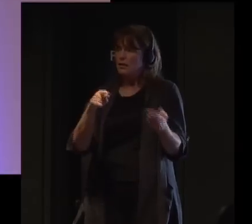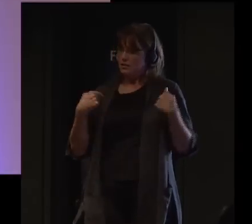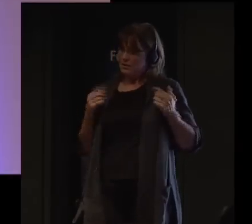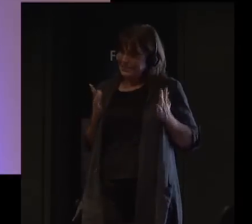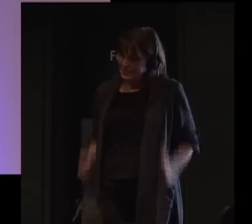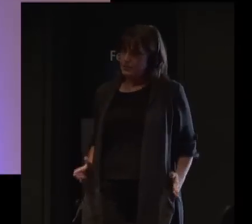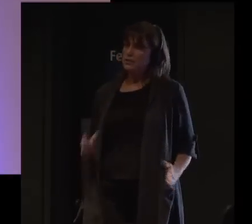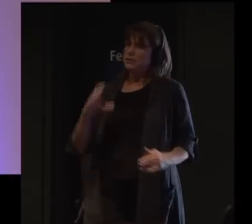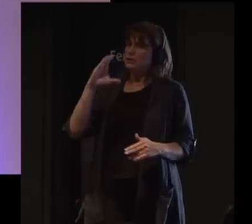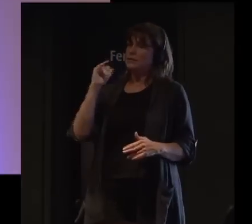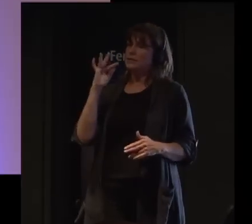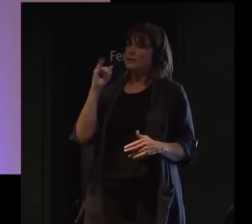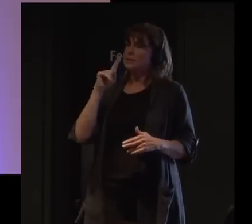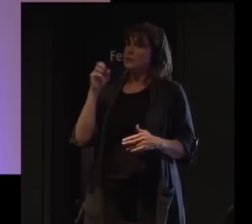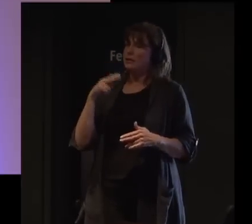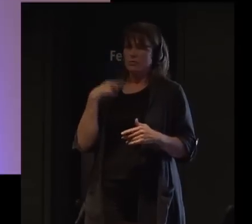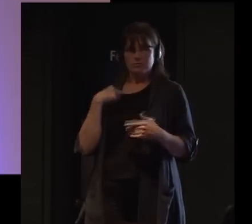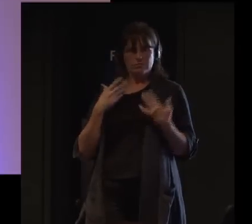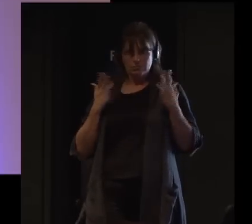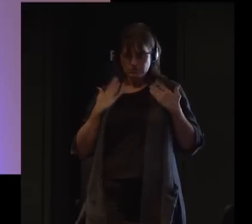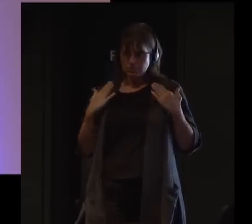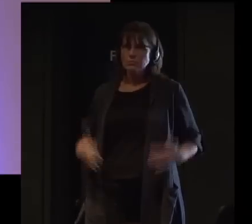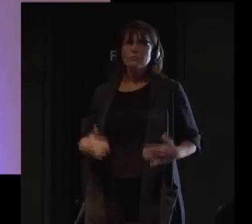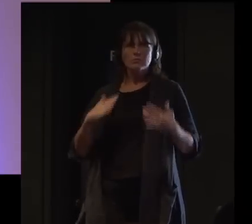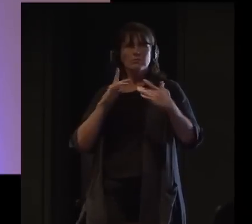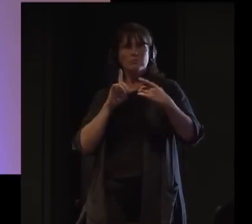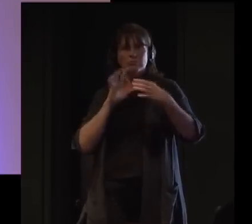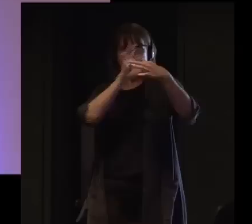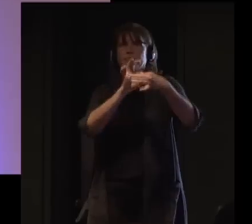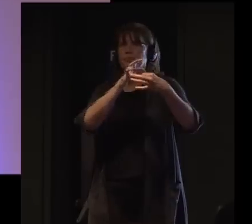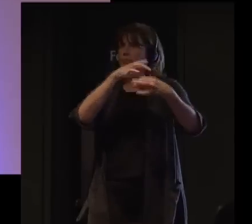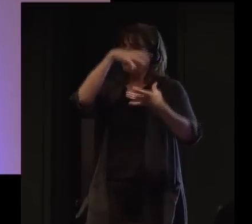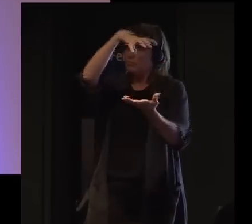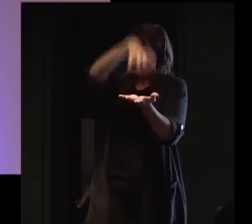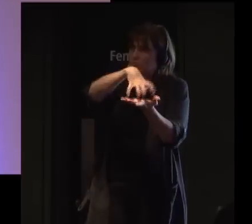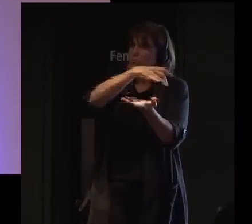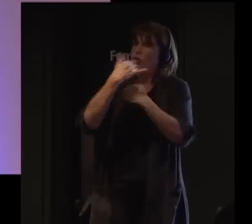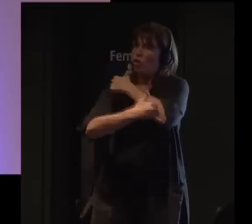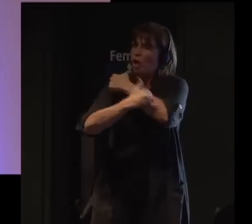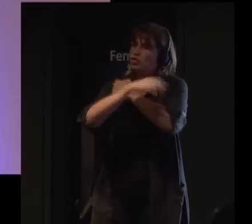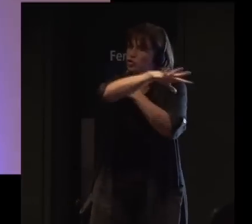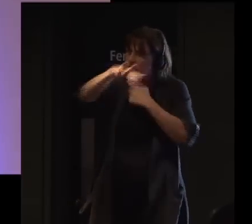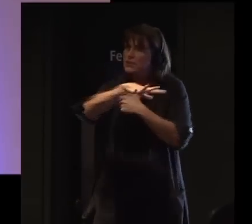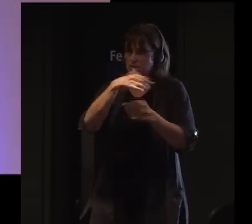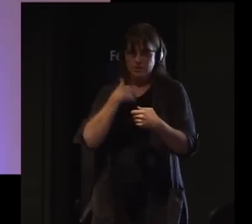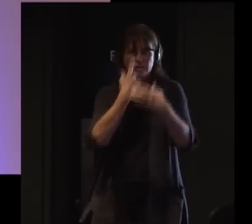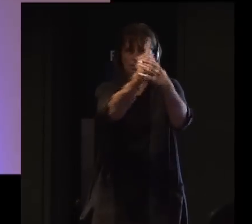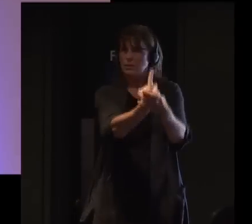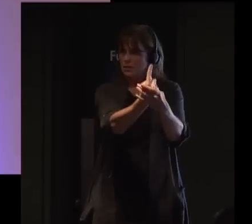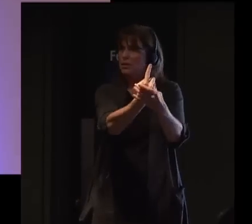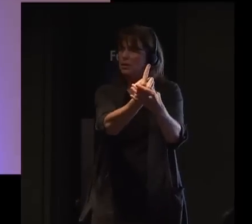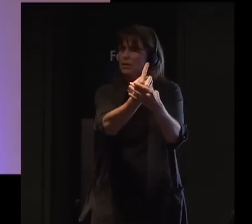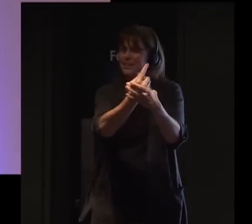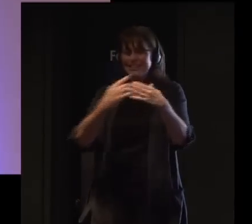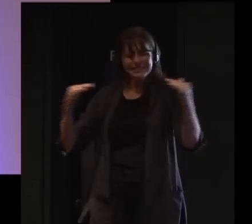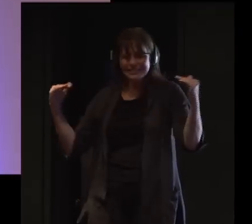citizens, we speak about any citizen of any country with the very same